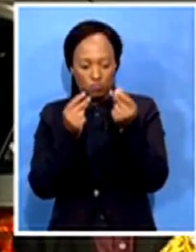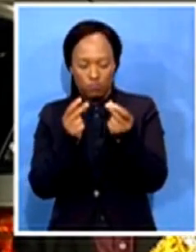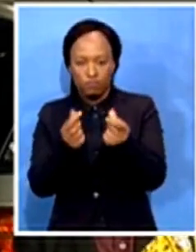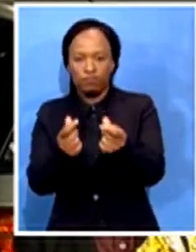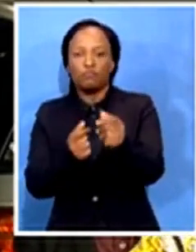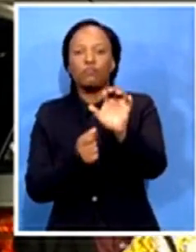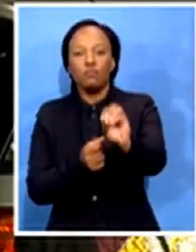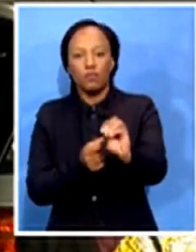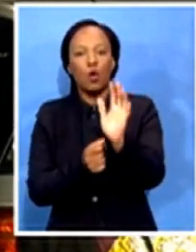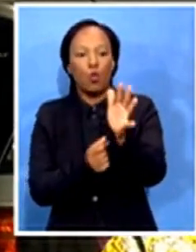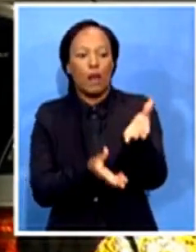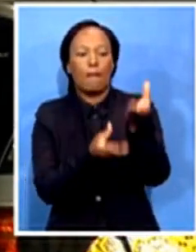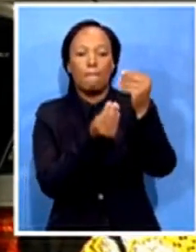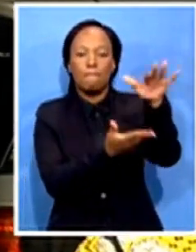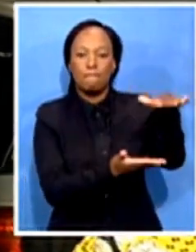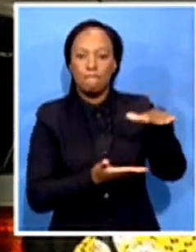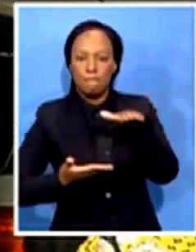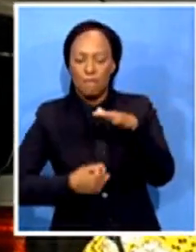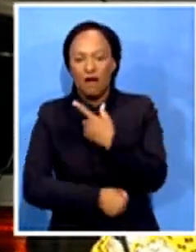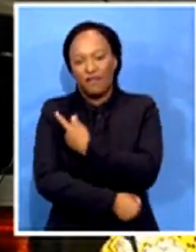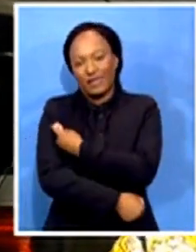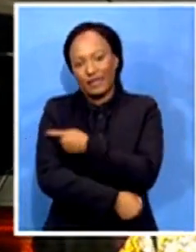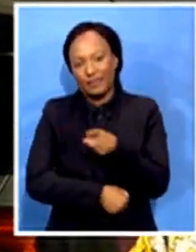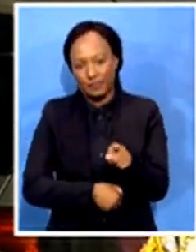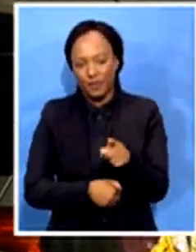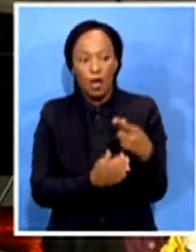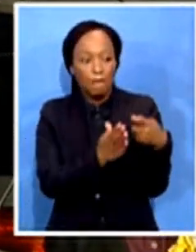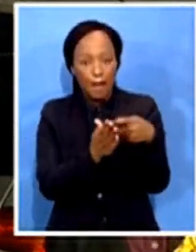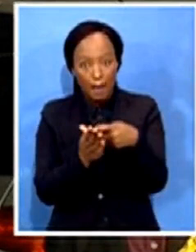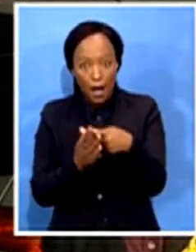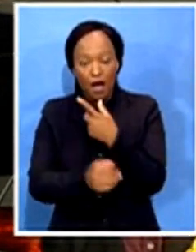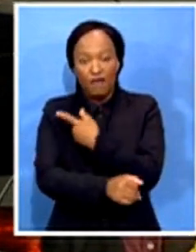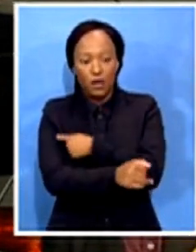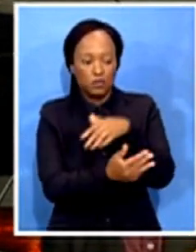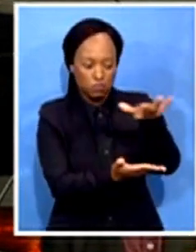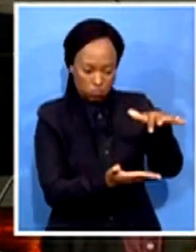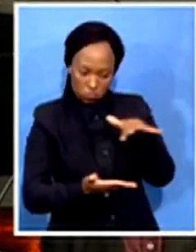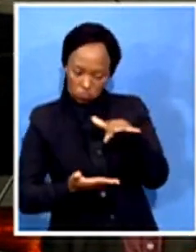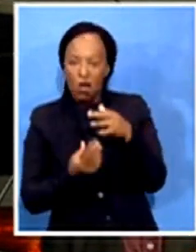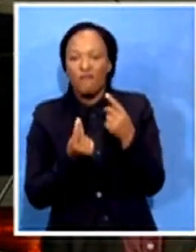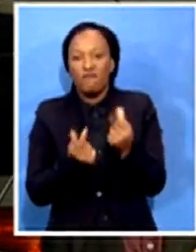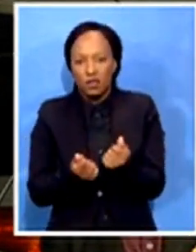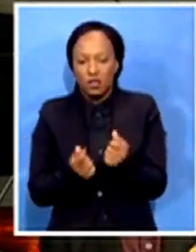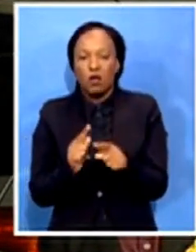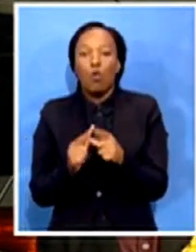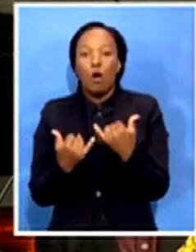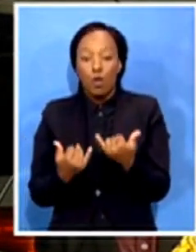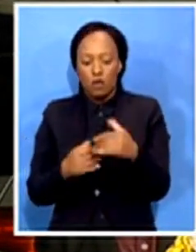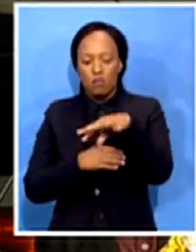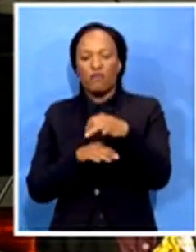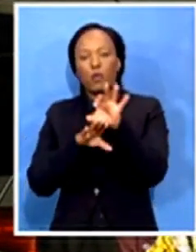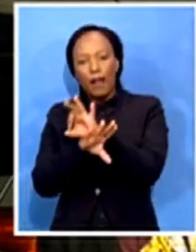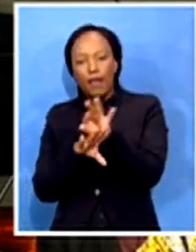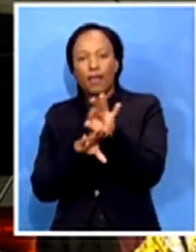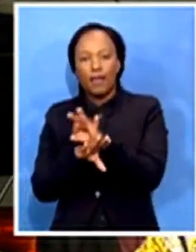issue, the procurement of the vaccine. As a province, we are already planning the rollout. We have a task team that is